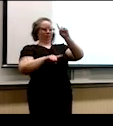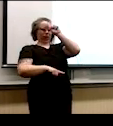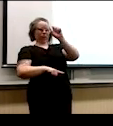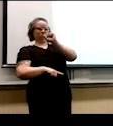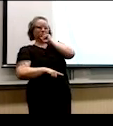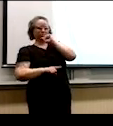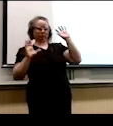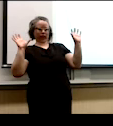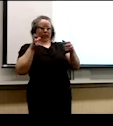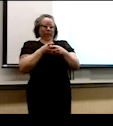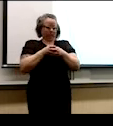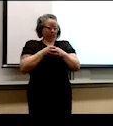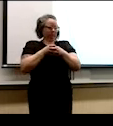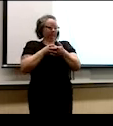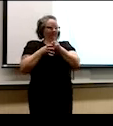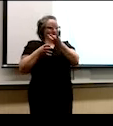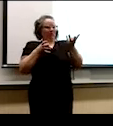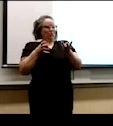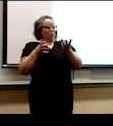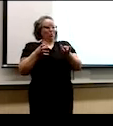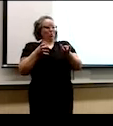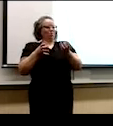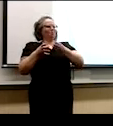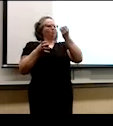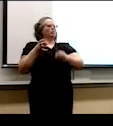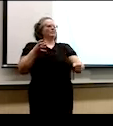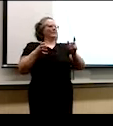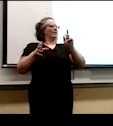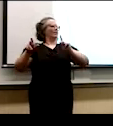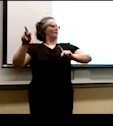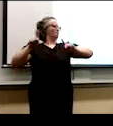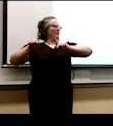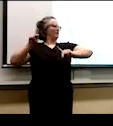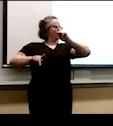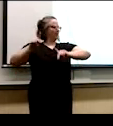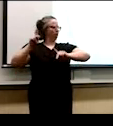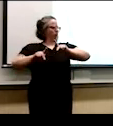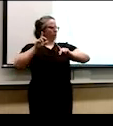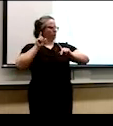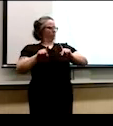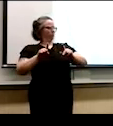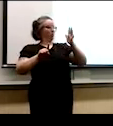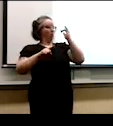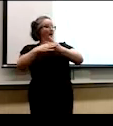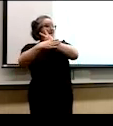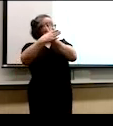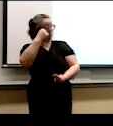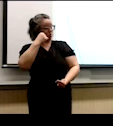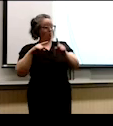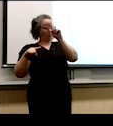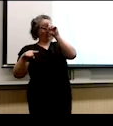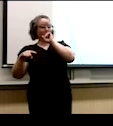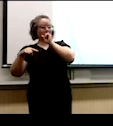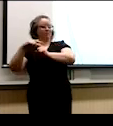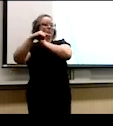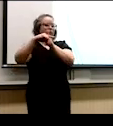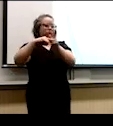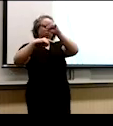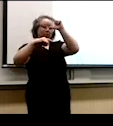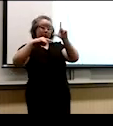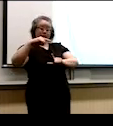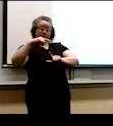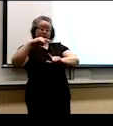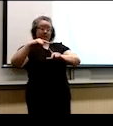does the information about Alzheimer's disease apply to those people as well, since they don't have the full extra chromosome 21? It's the region of